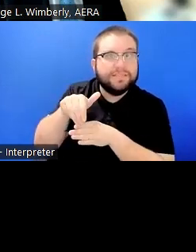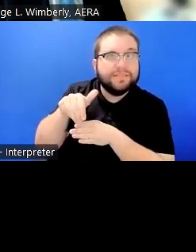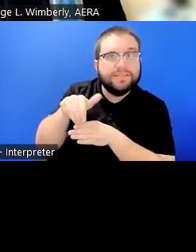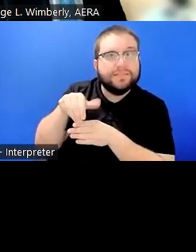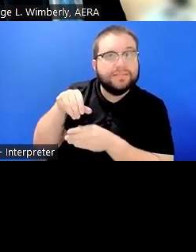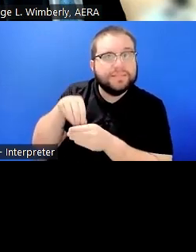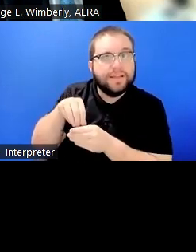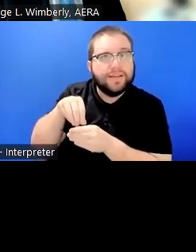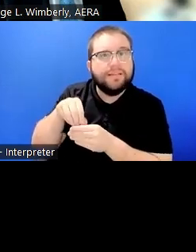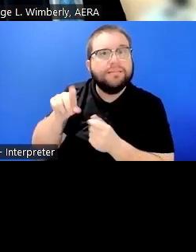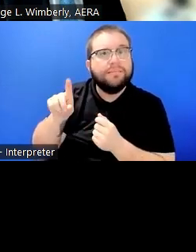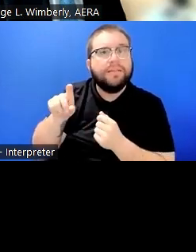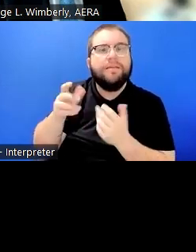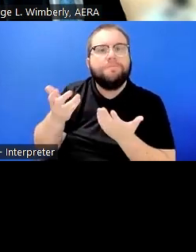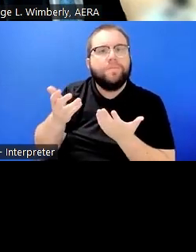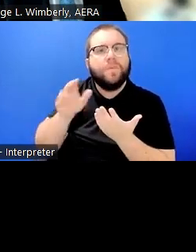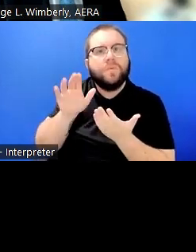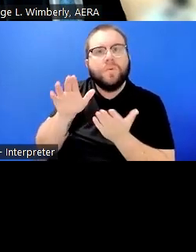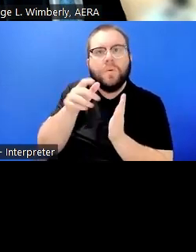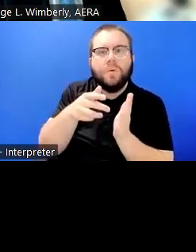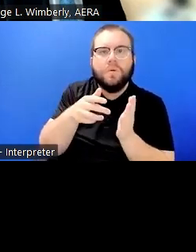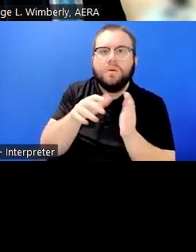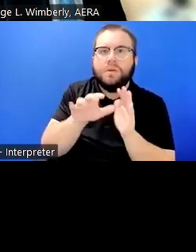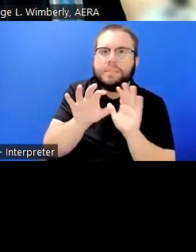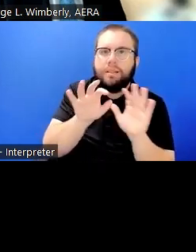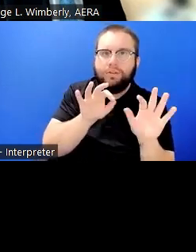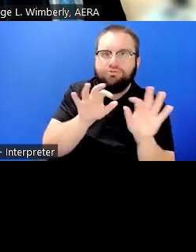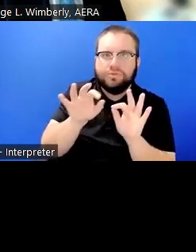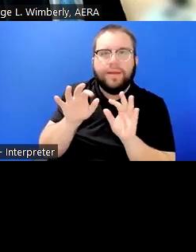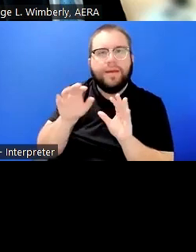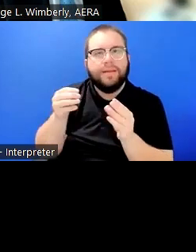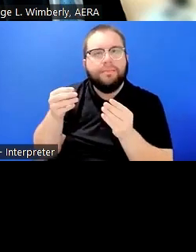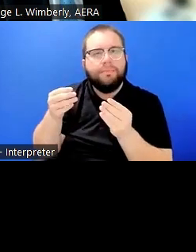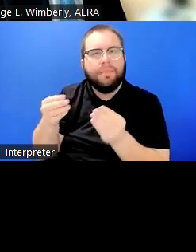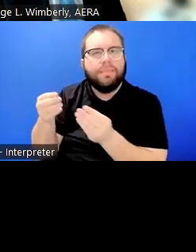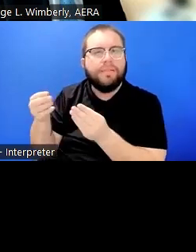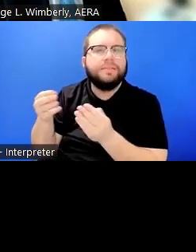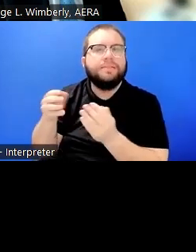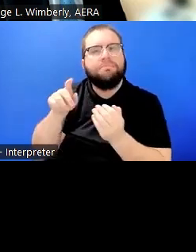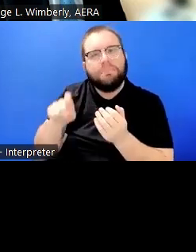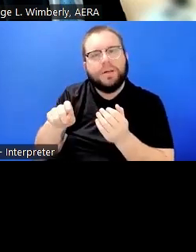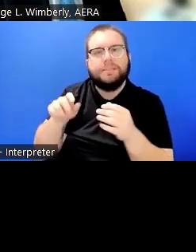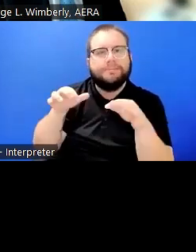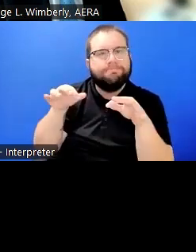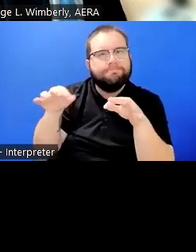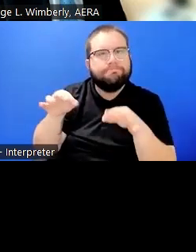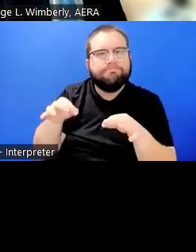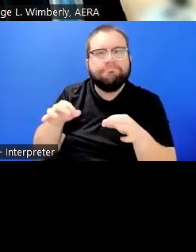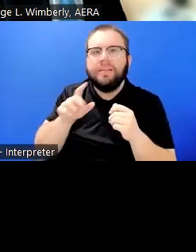clear and detailed. The details are important. That we want to know if